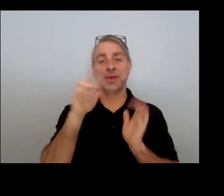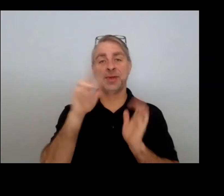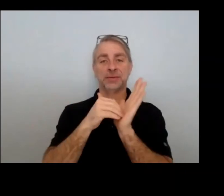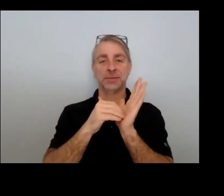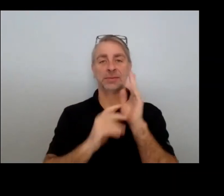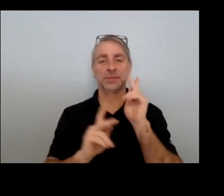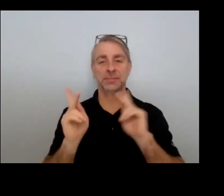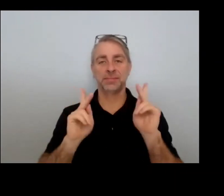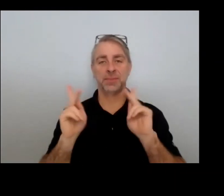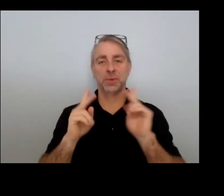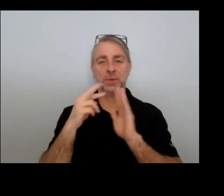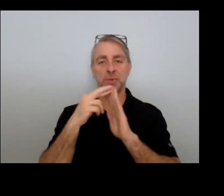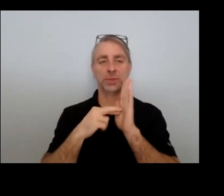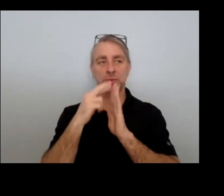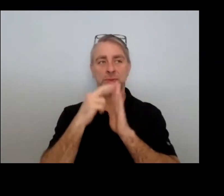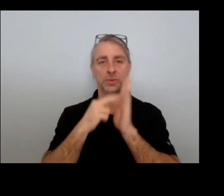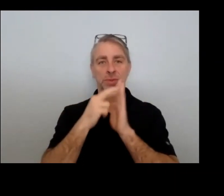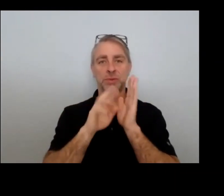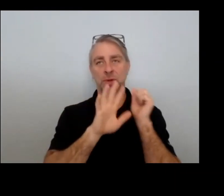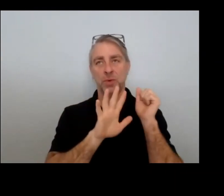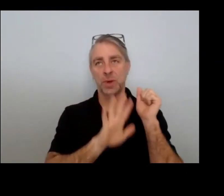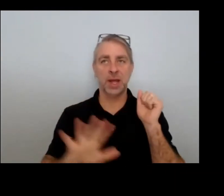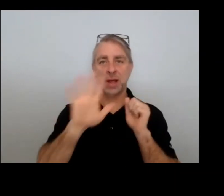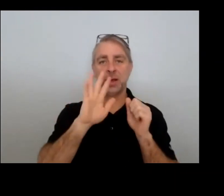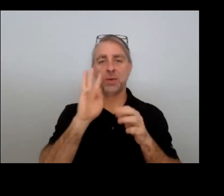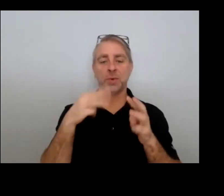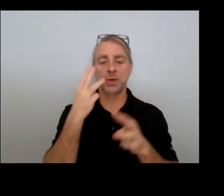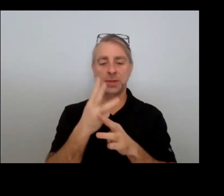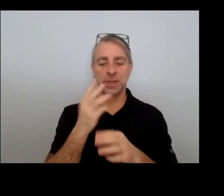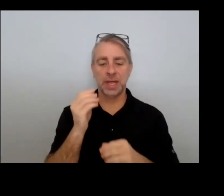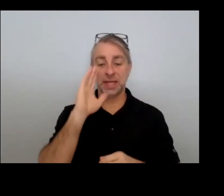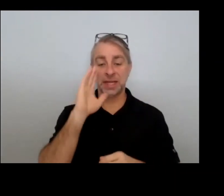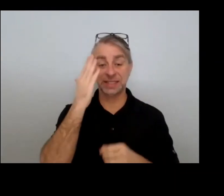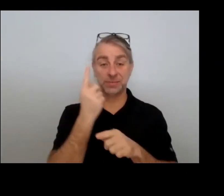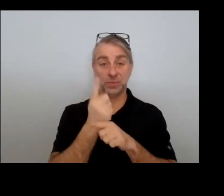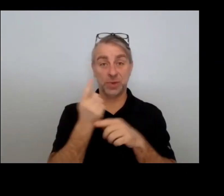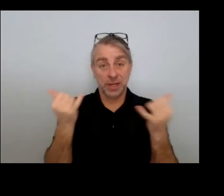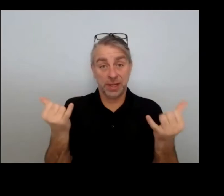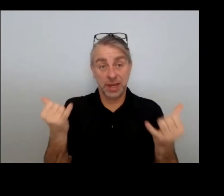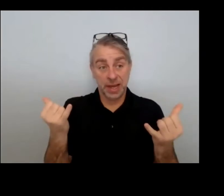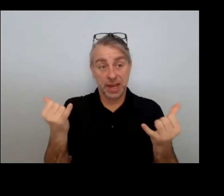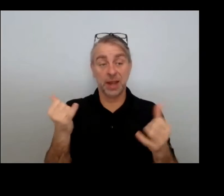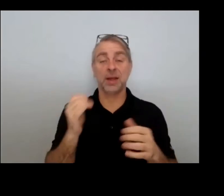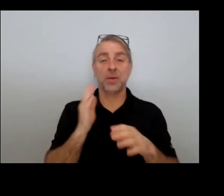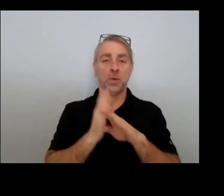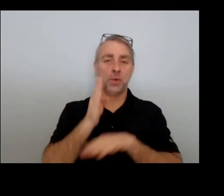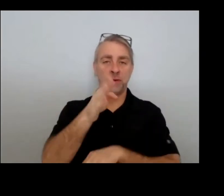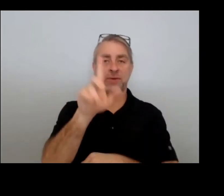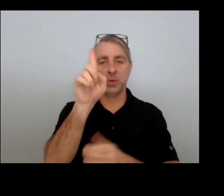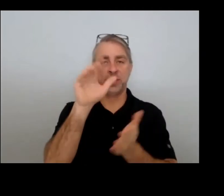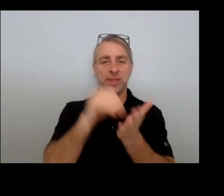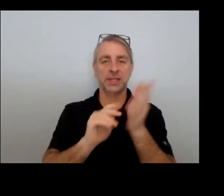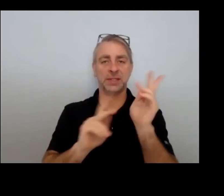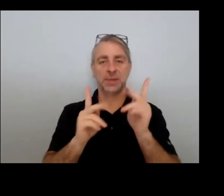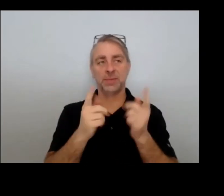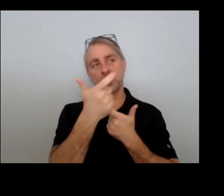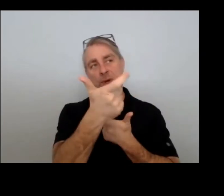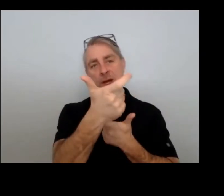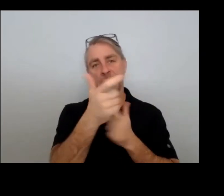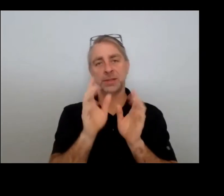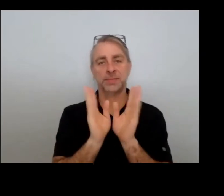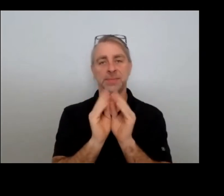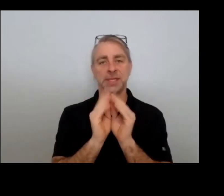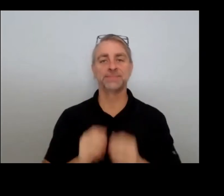for this workshop from around the world, and it looks like there are right now well over 1,000 people who have